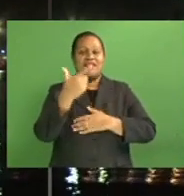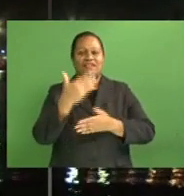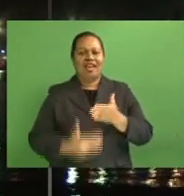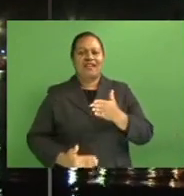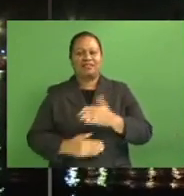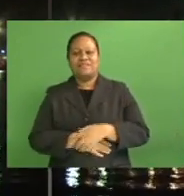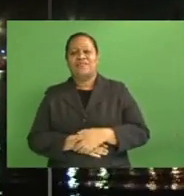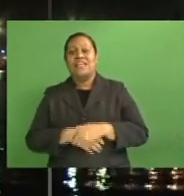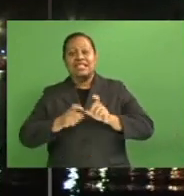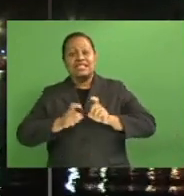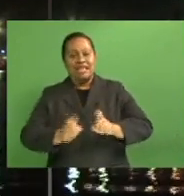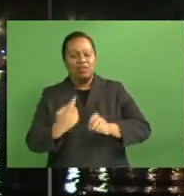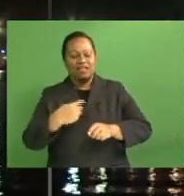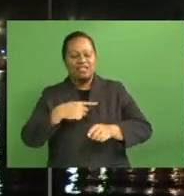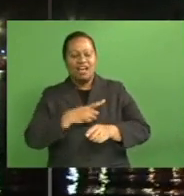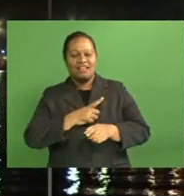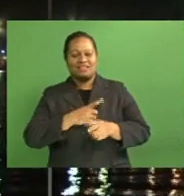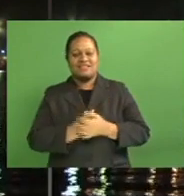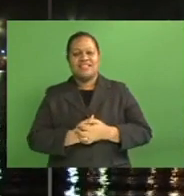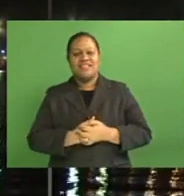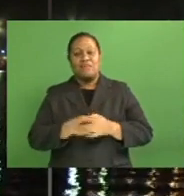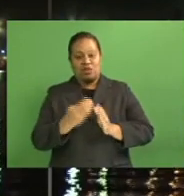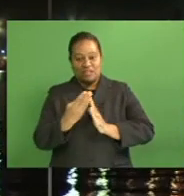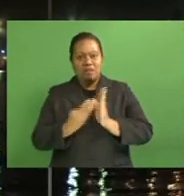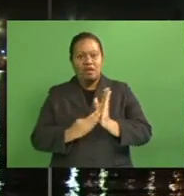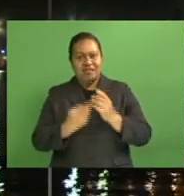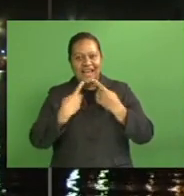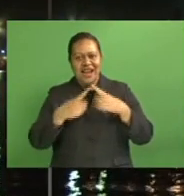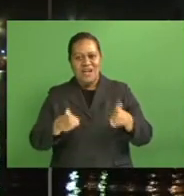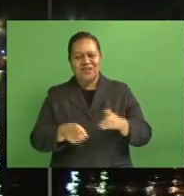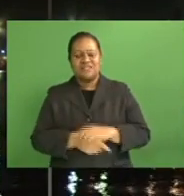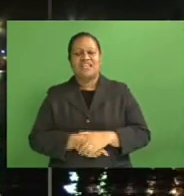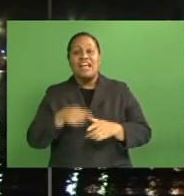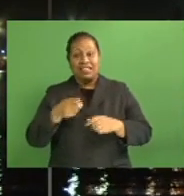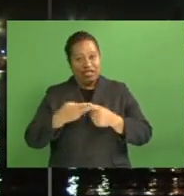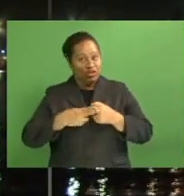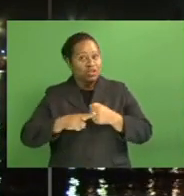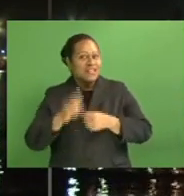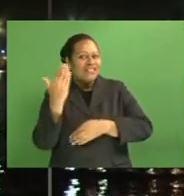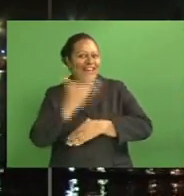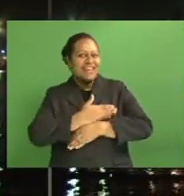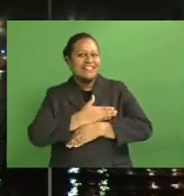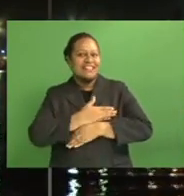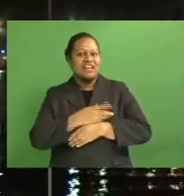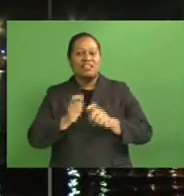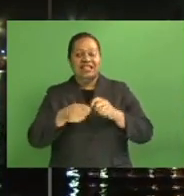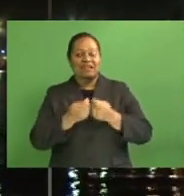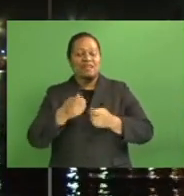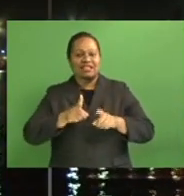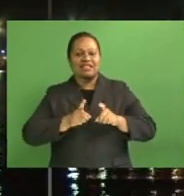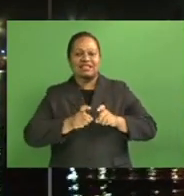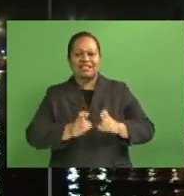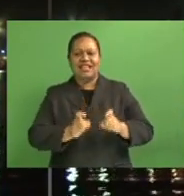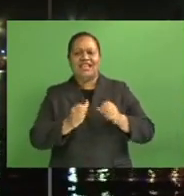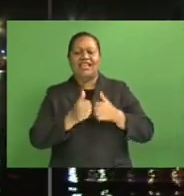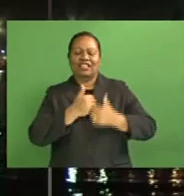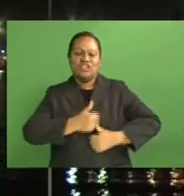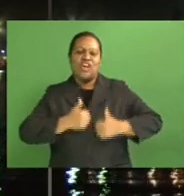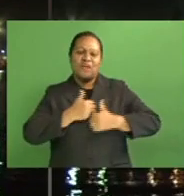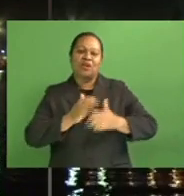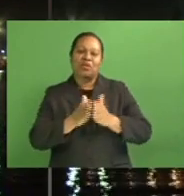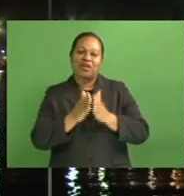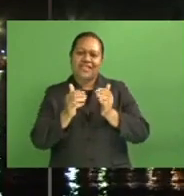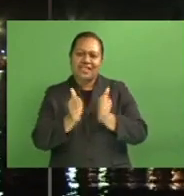p.m. Stay with us for all the latest as the budget is announced. That's your news for tonight. From the team and I, have a safe and enjoyable